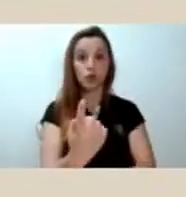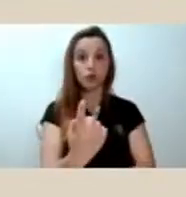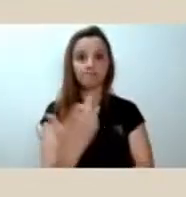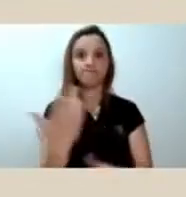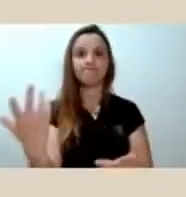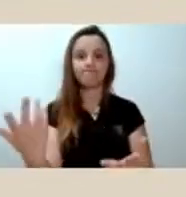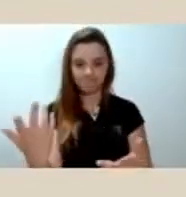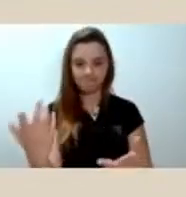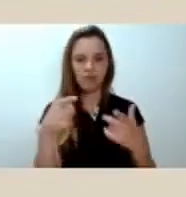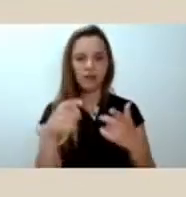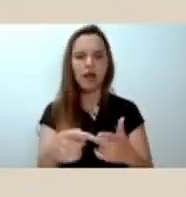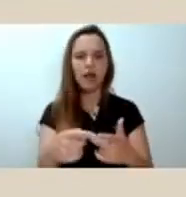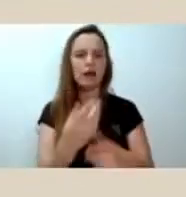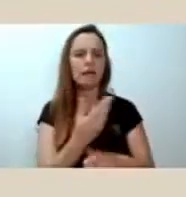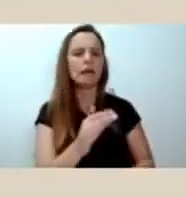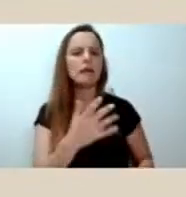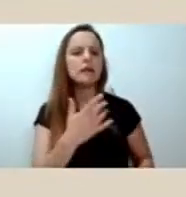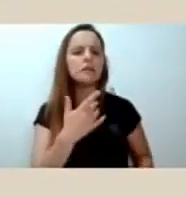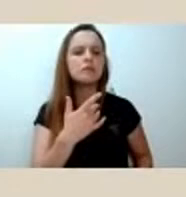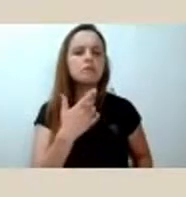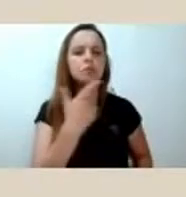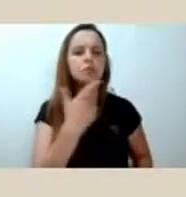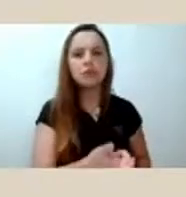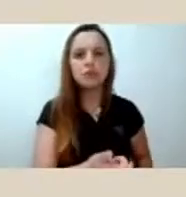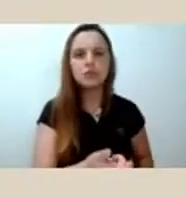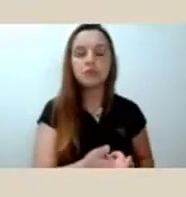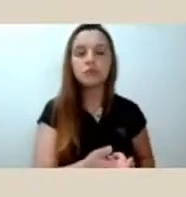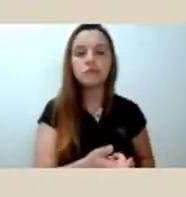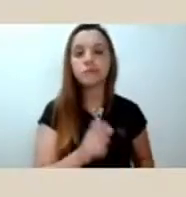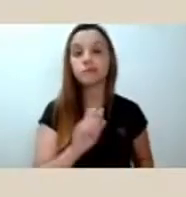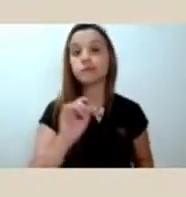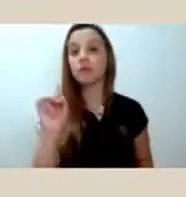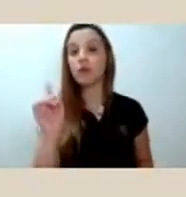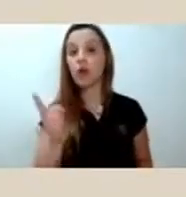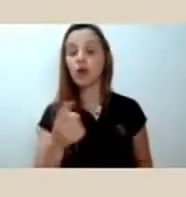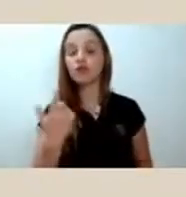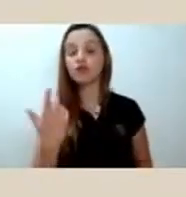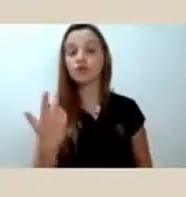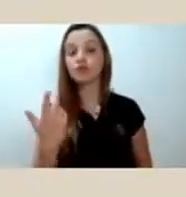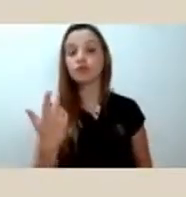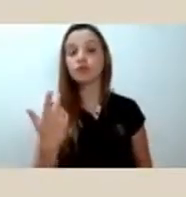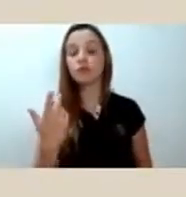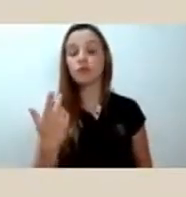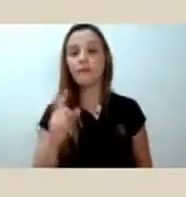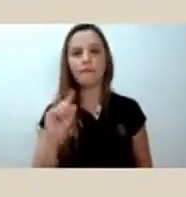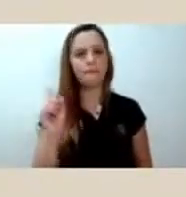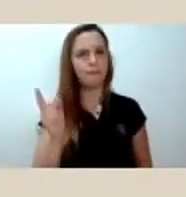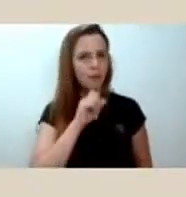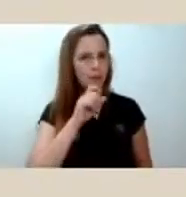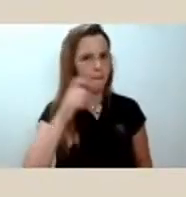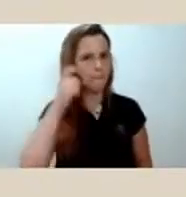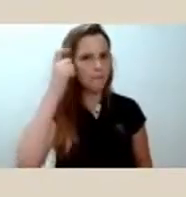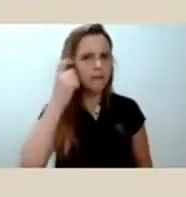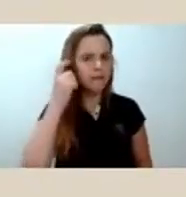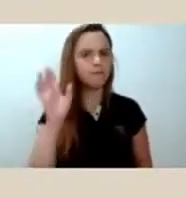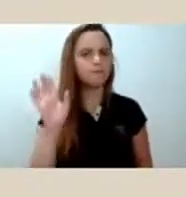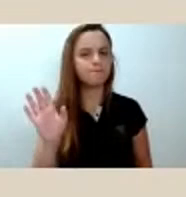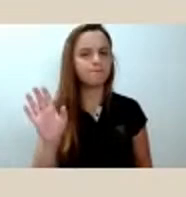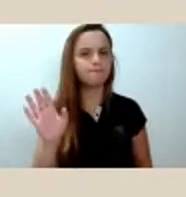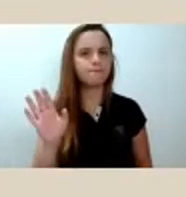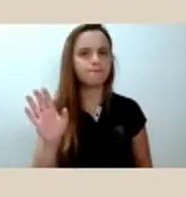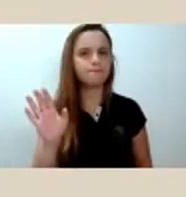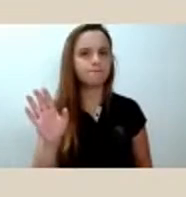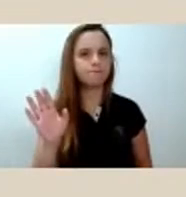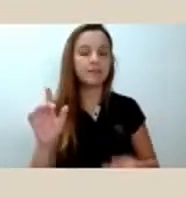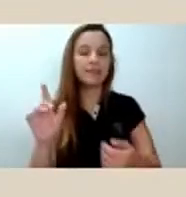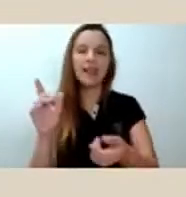that we might have we might think that, this is a personality issue